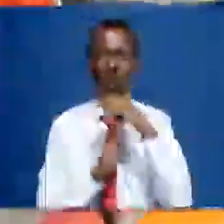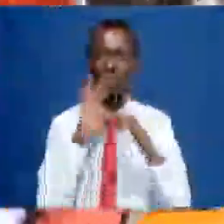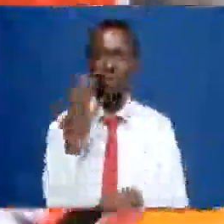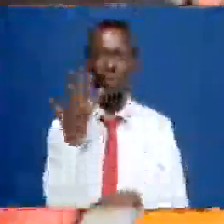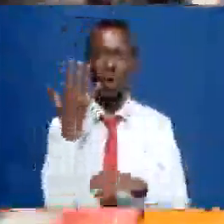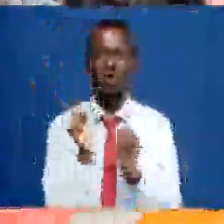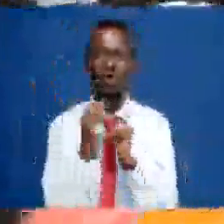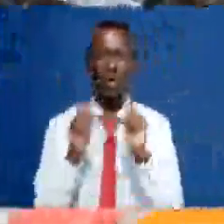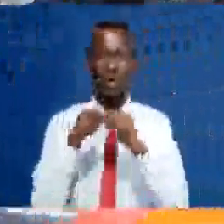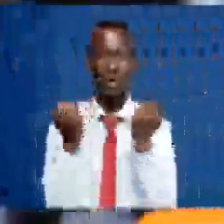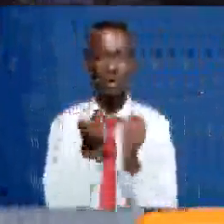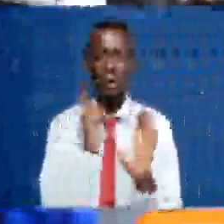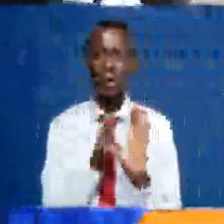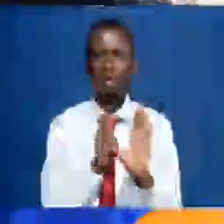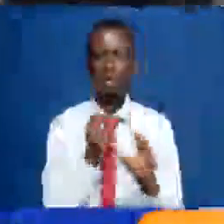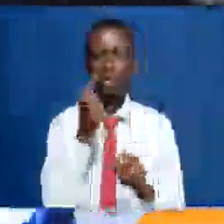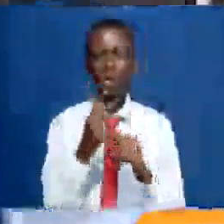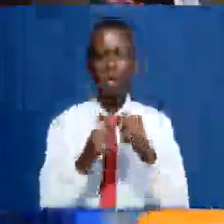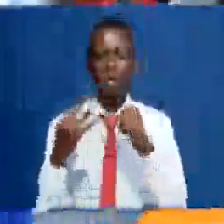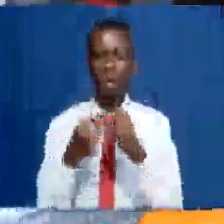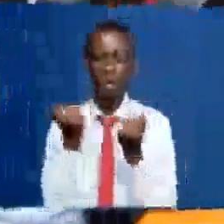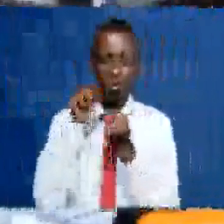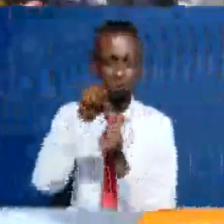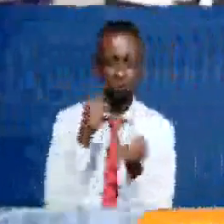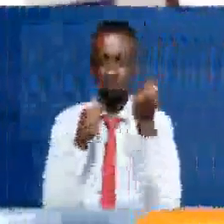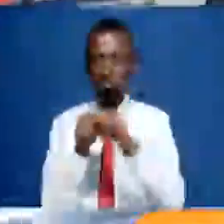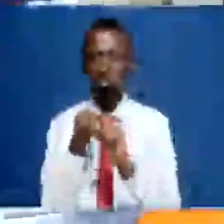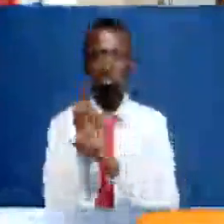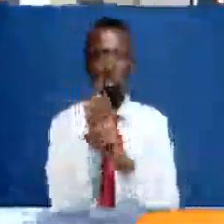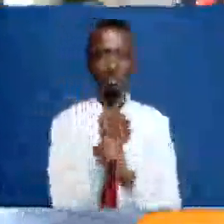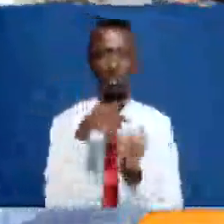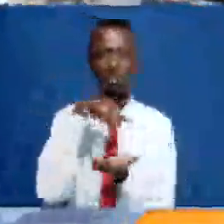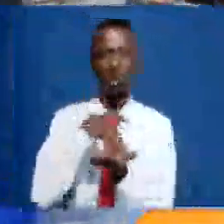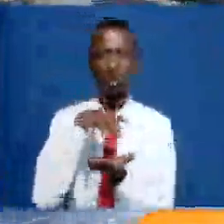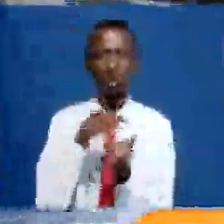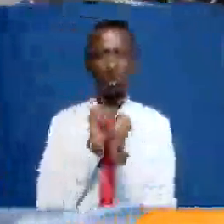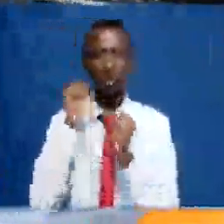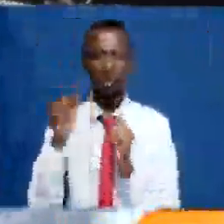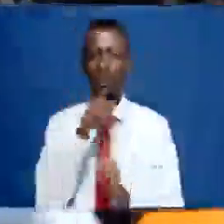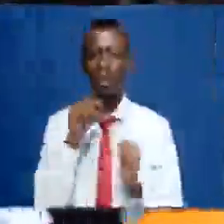competition with 178 boxers in 15 categories for both men and women.